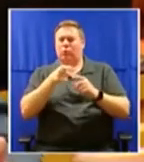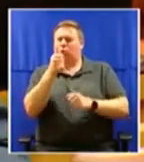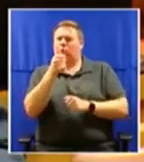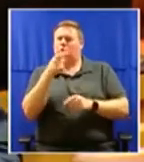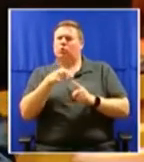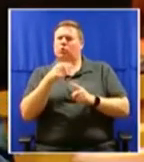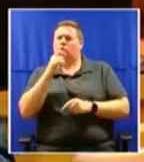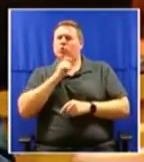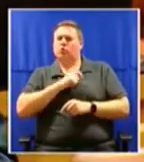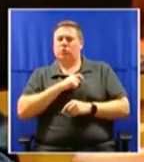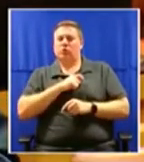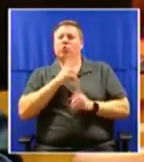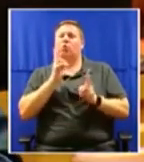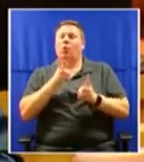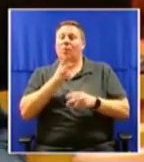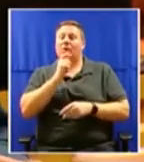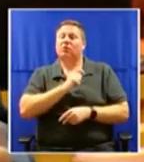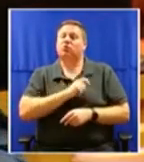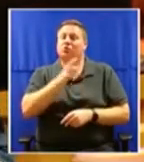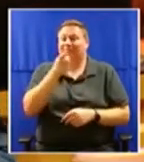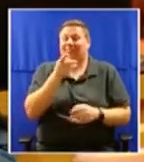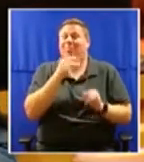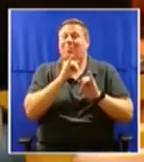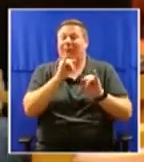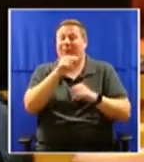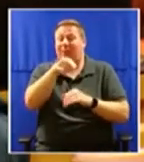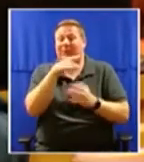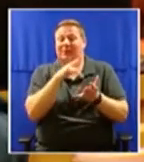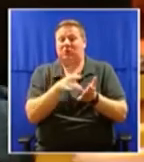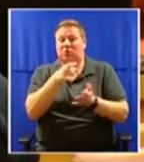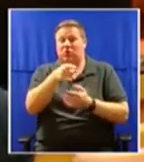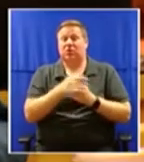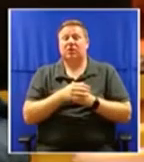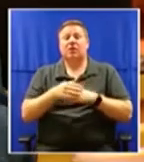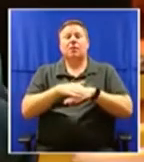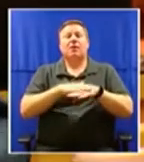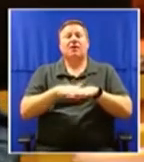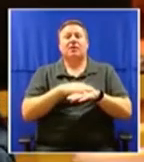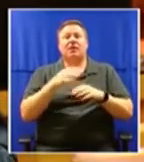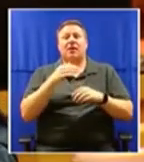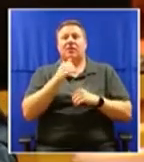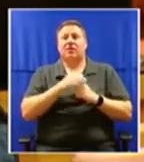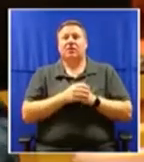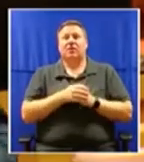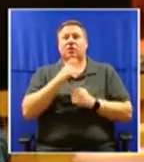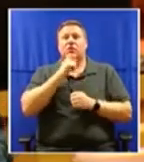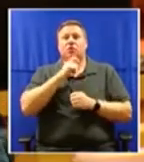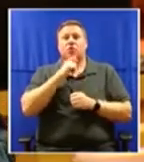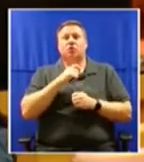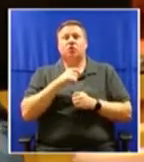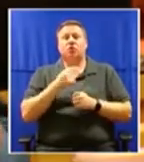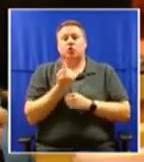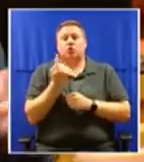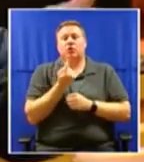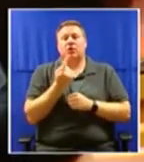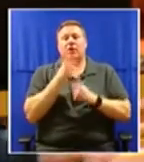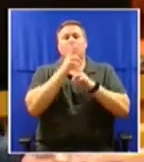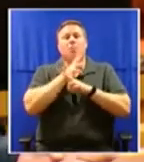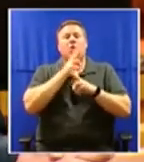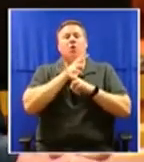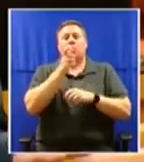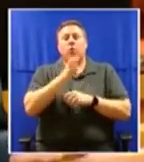true, it normally is. And one piece of basic advice is always to use a unique password when shopping